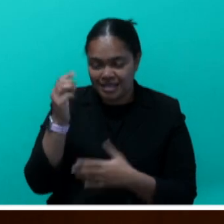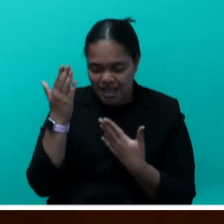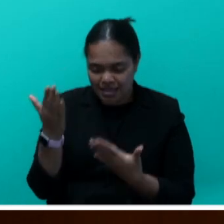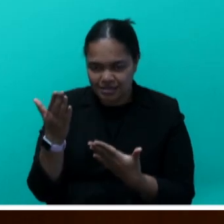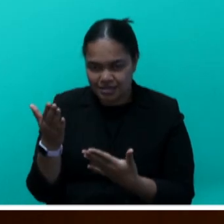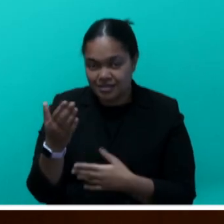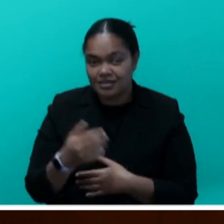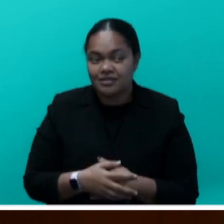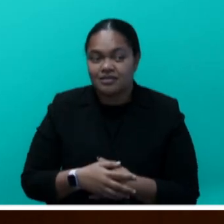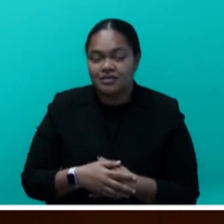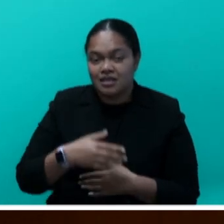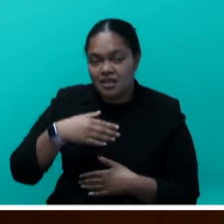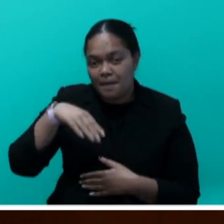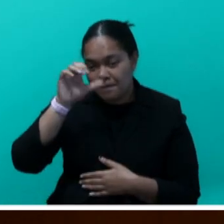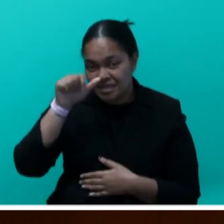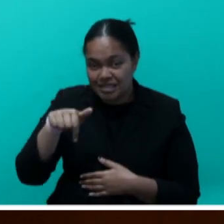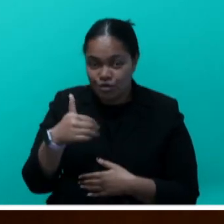the Ambassador this morning,